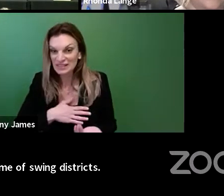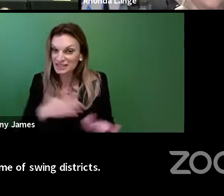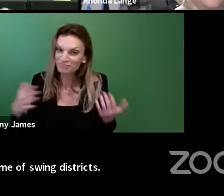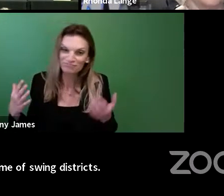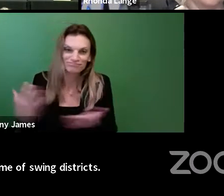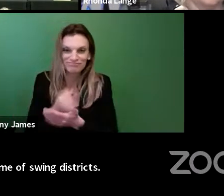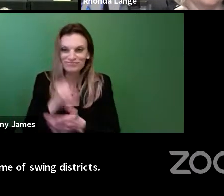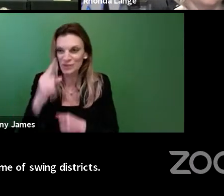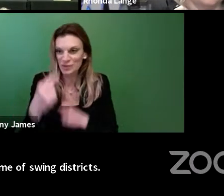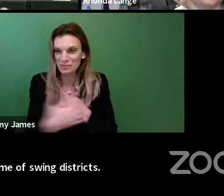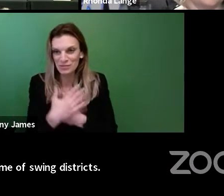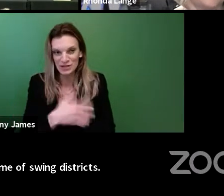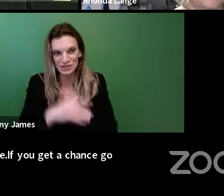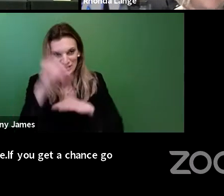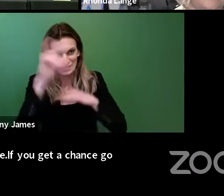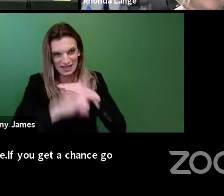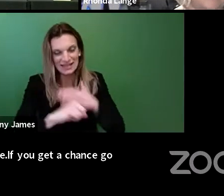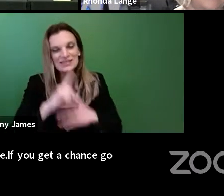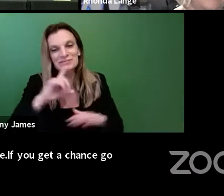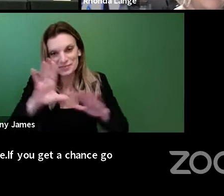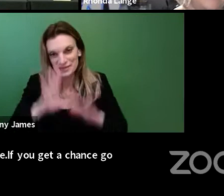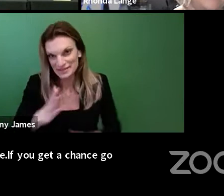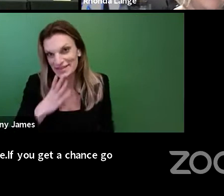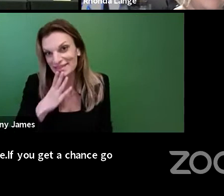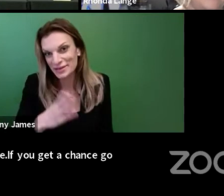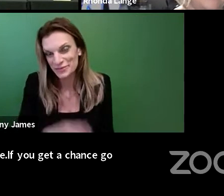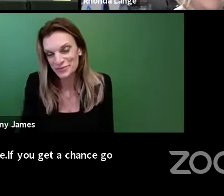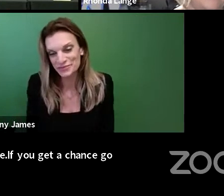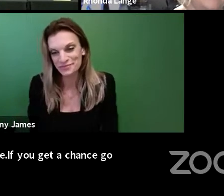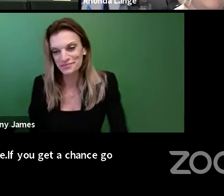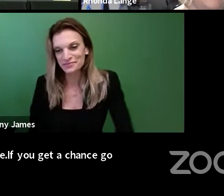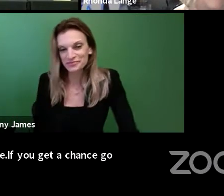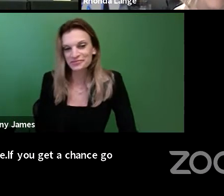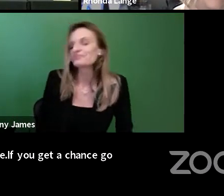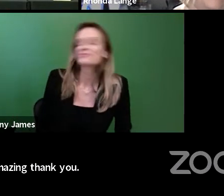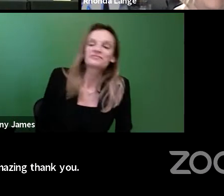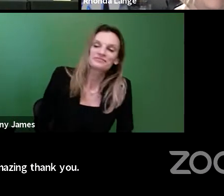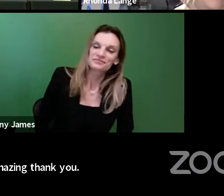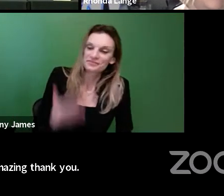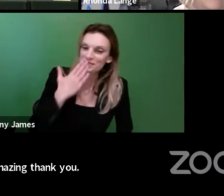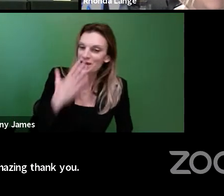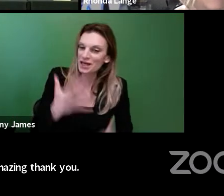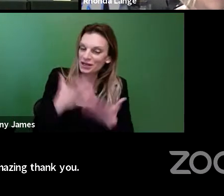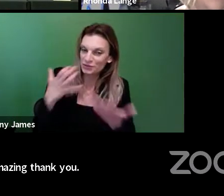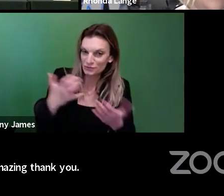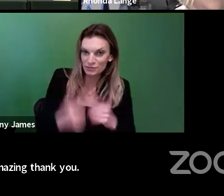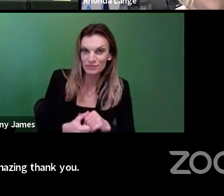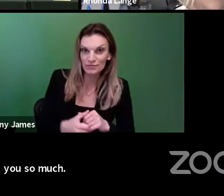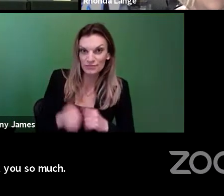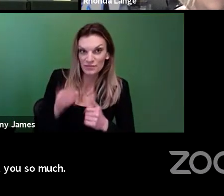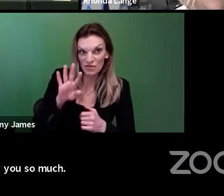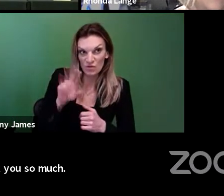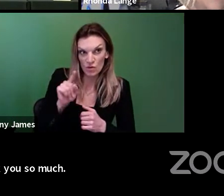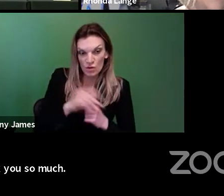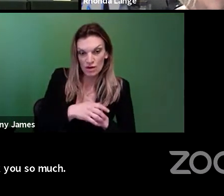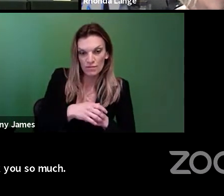beach, watch the sunset. It's amazing. Thank you. Thank you so much for addressing the commission.